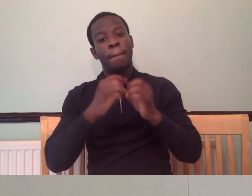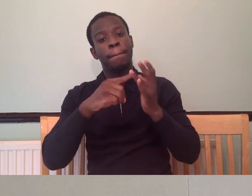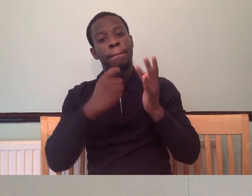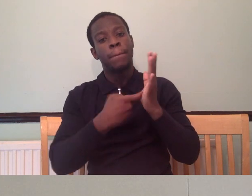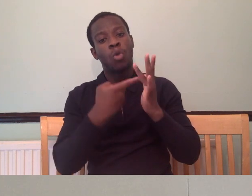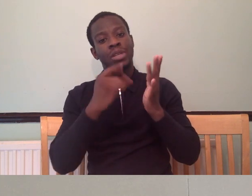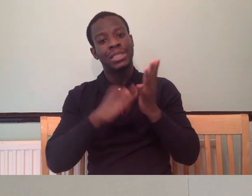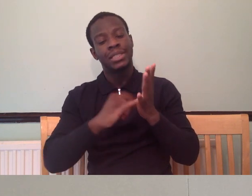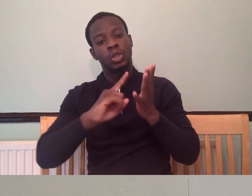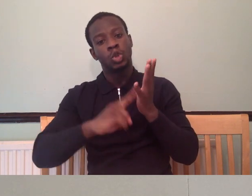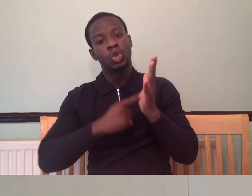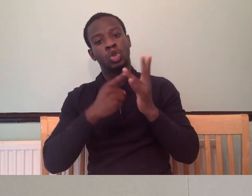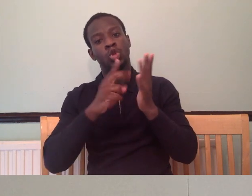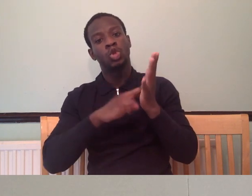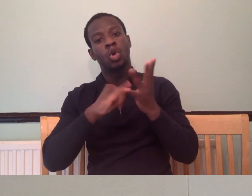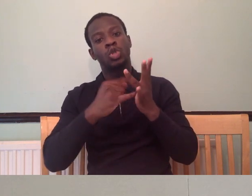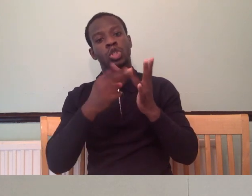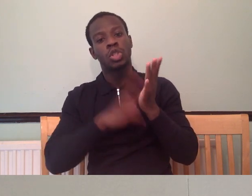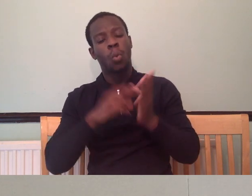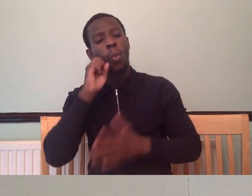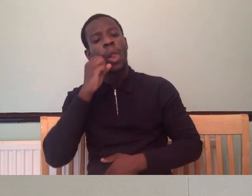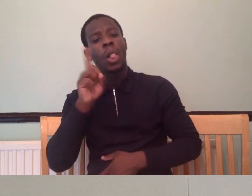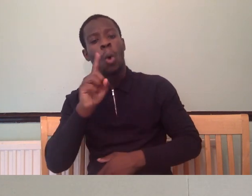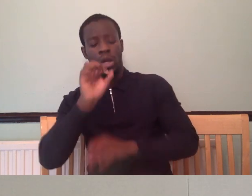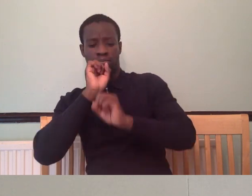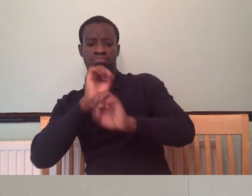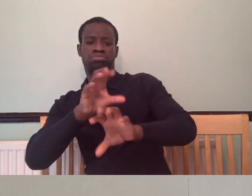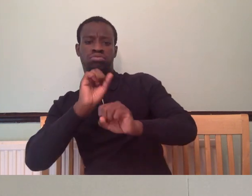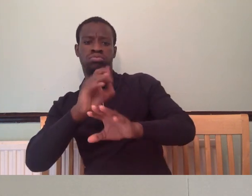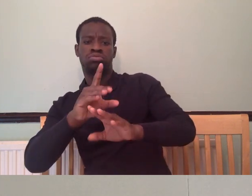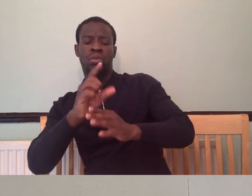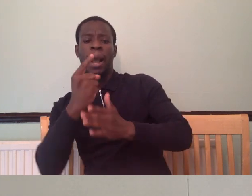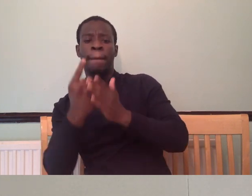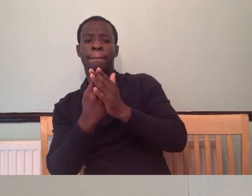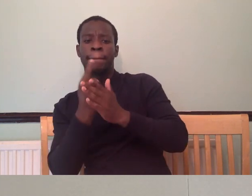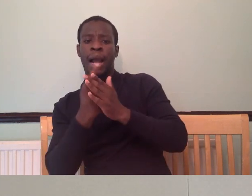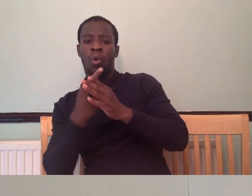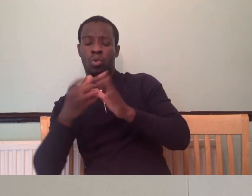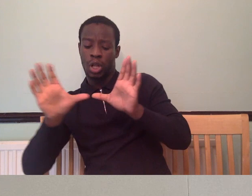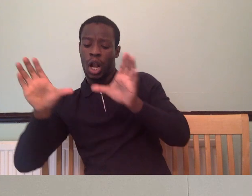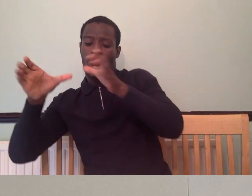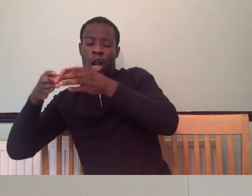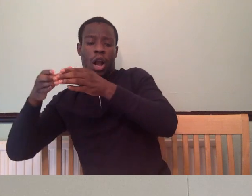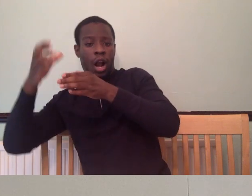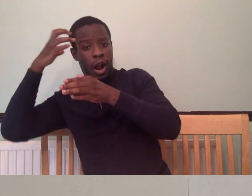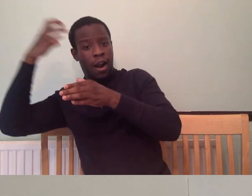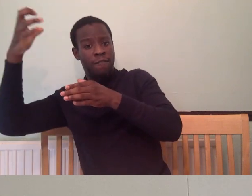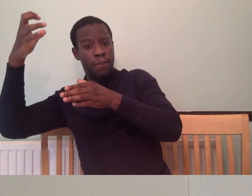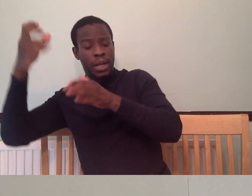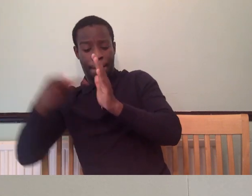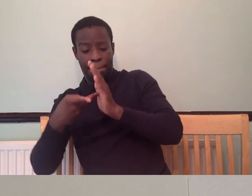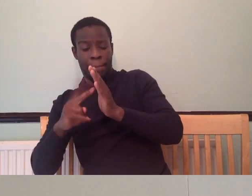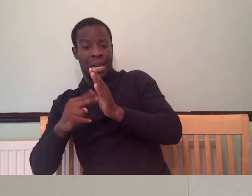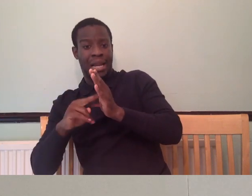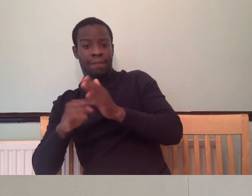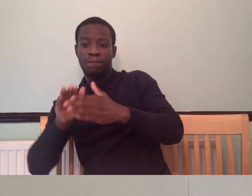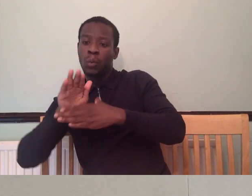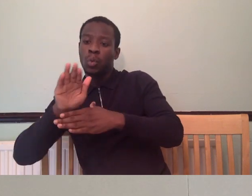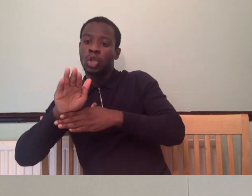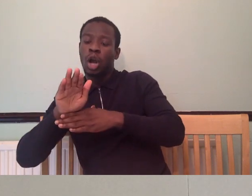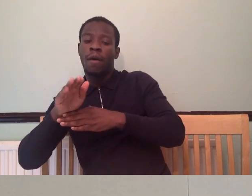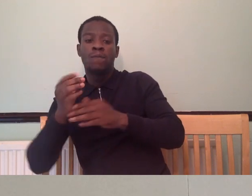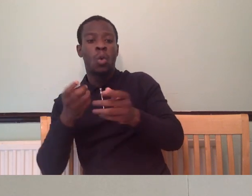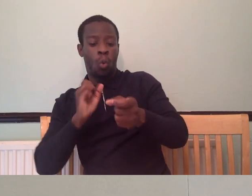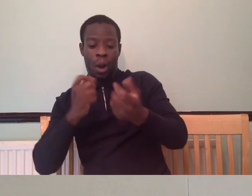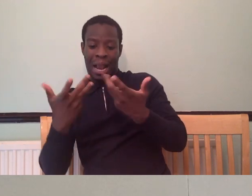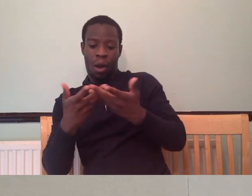to the nation with regard to the government's ongoing response to the coronavirus.